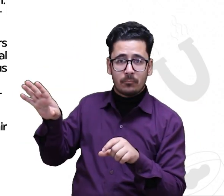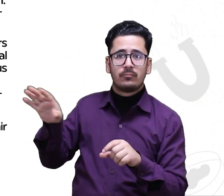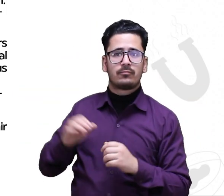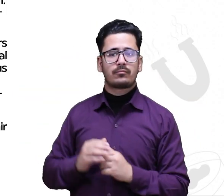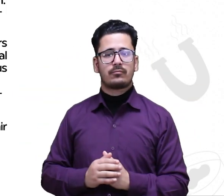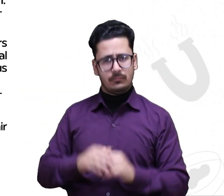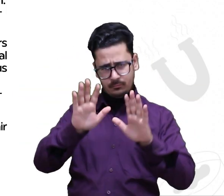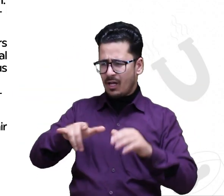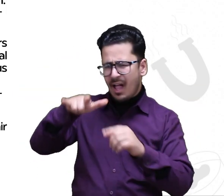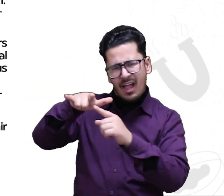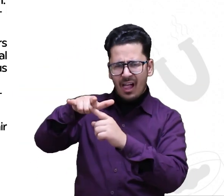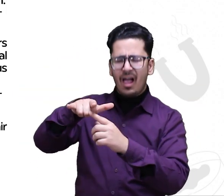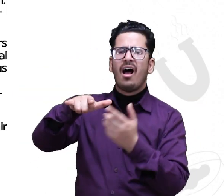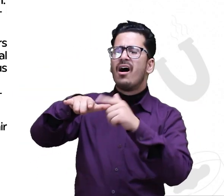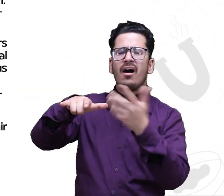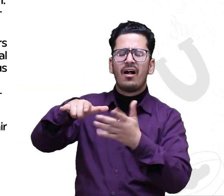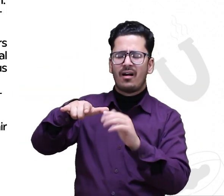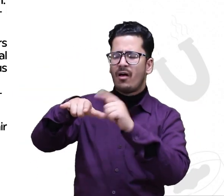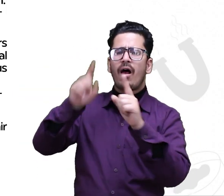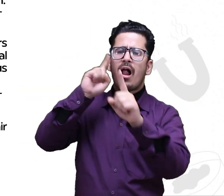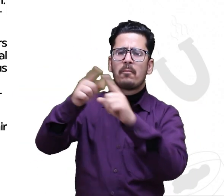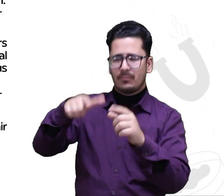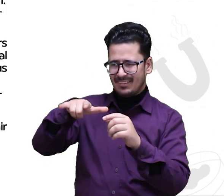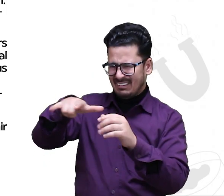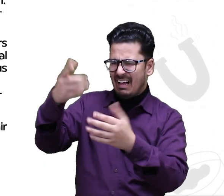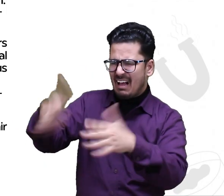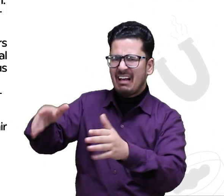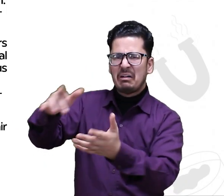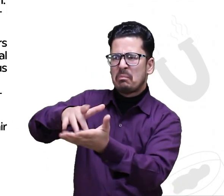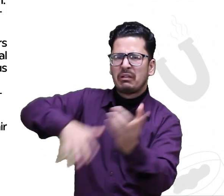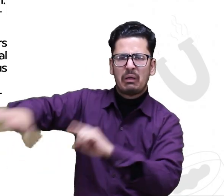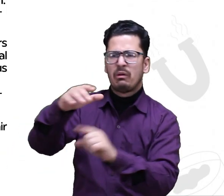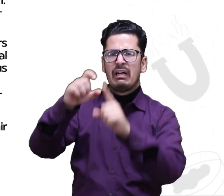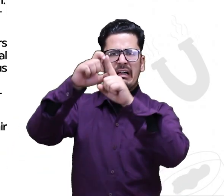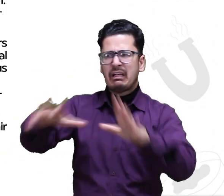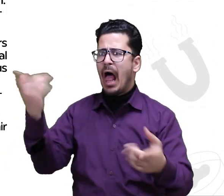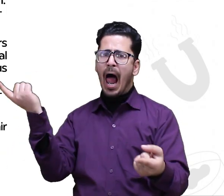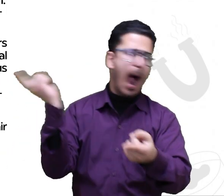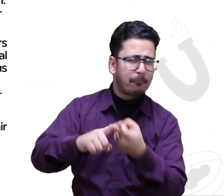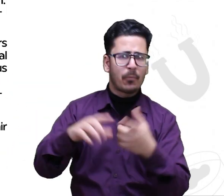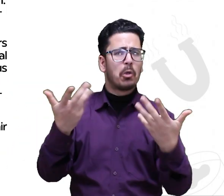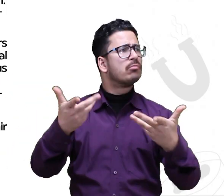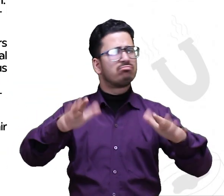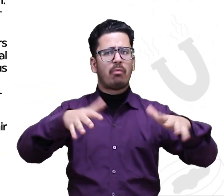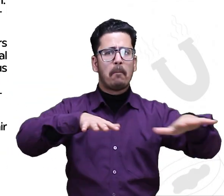Another advantage is provide real-time data